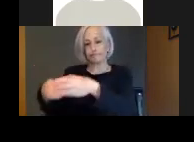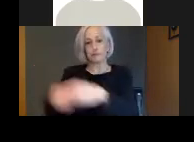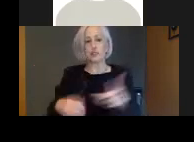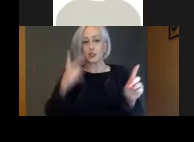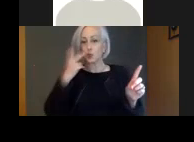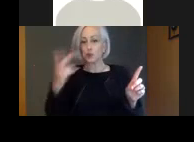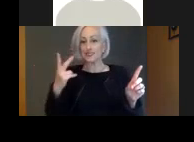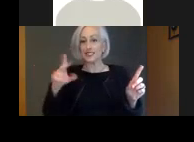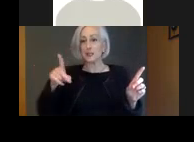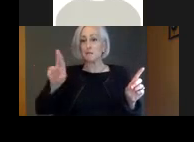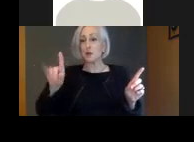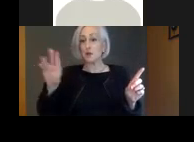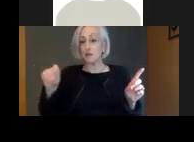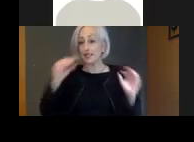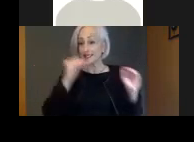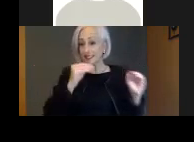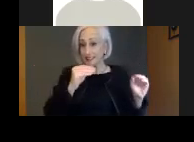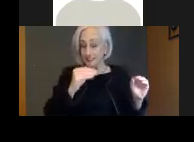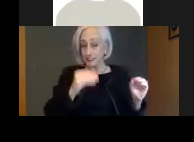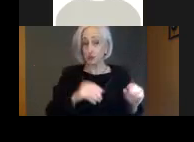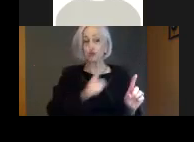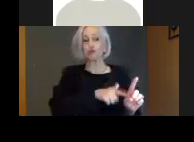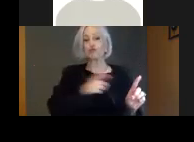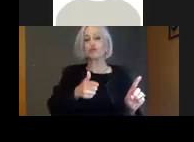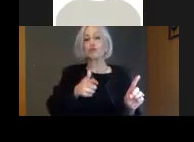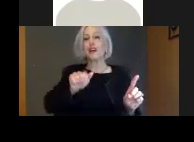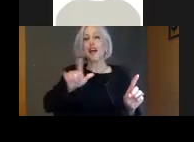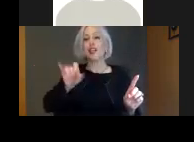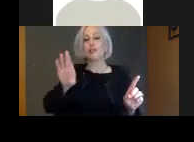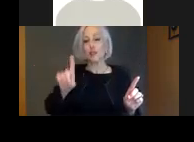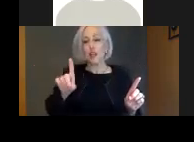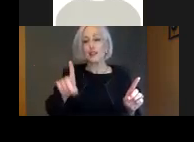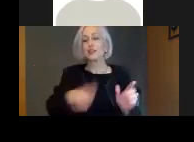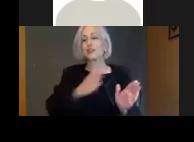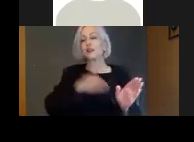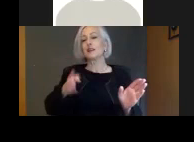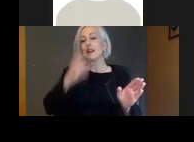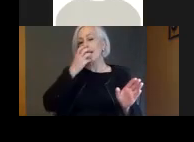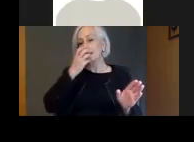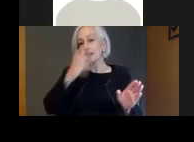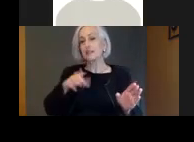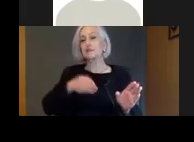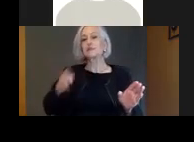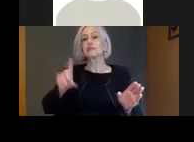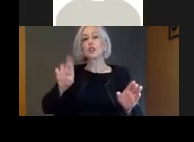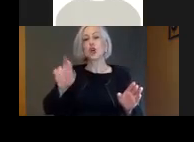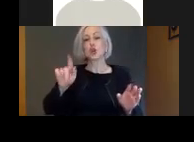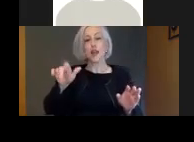who taught at the course. There's Alfred and myself, you could say, as anesthesiologists. Dr. Allen, the emergency